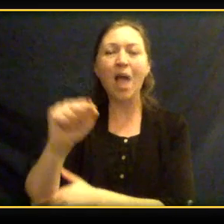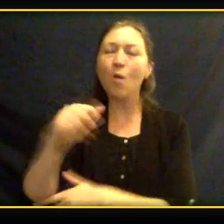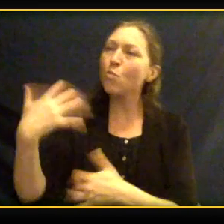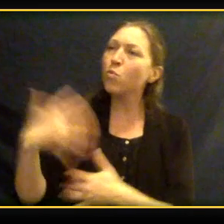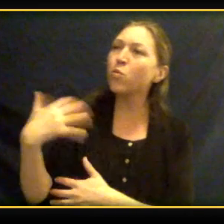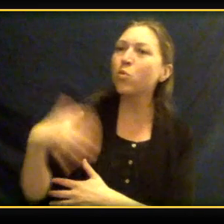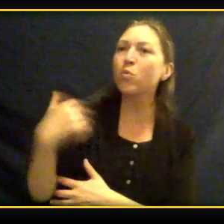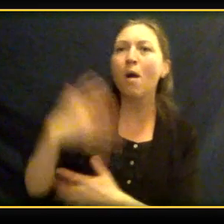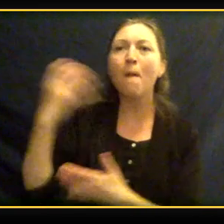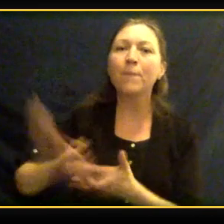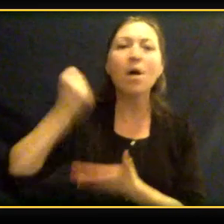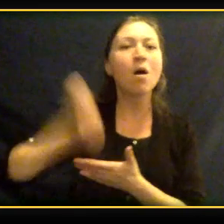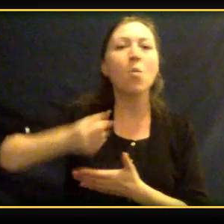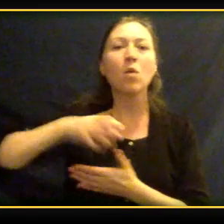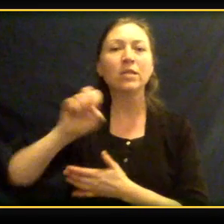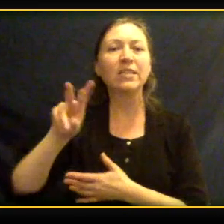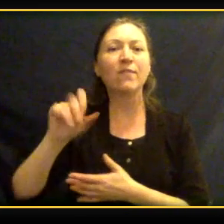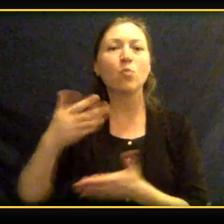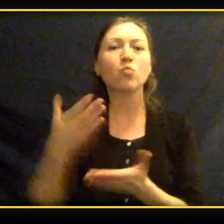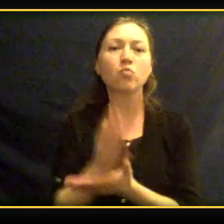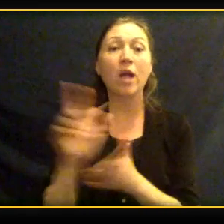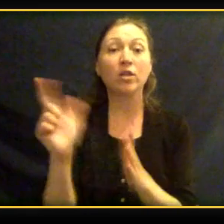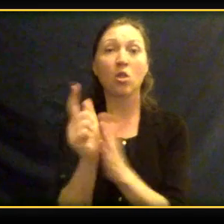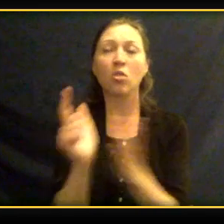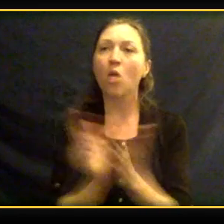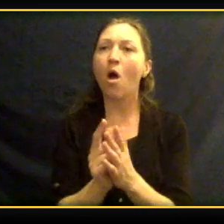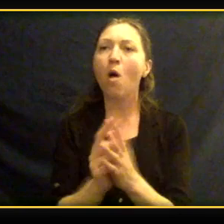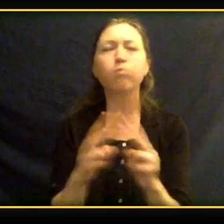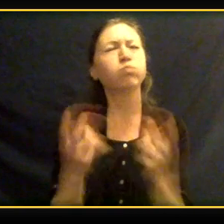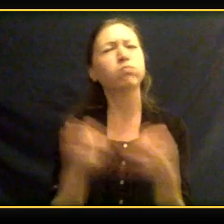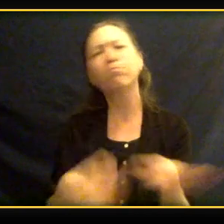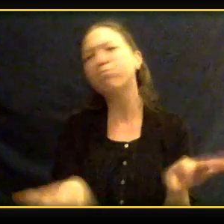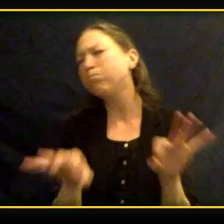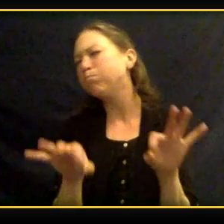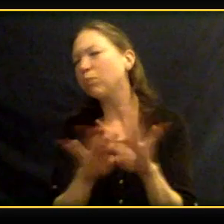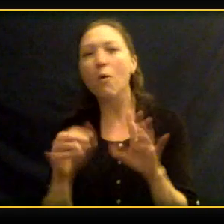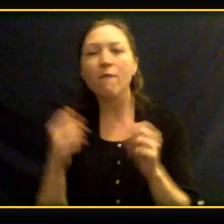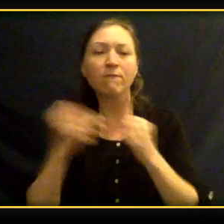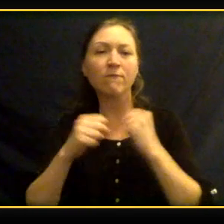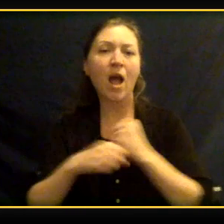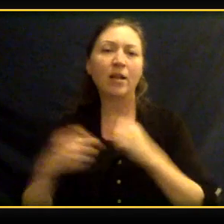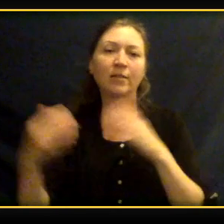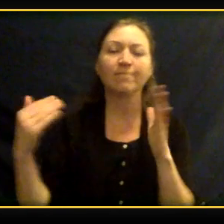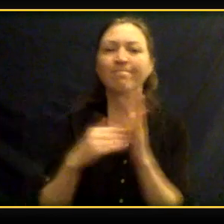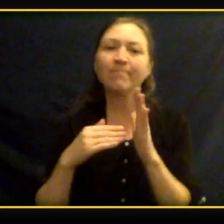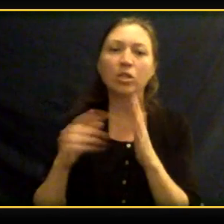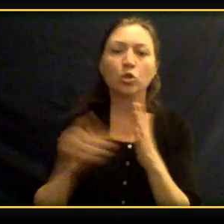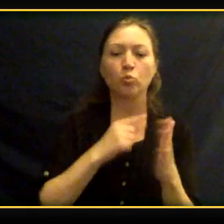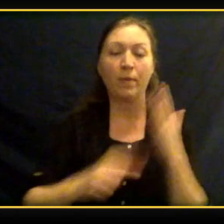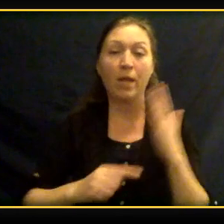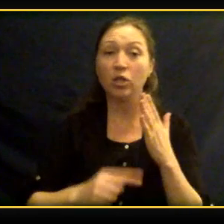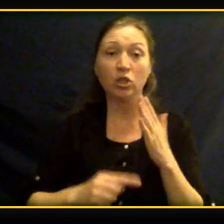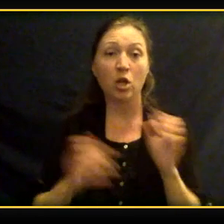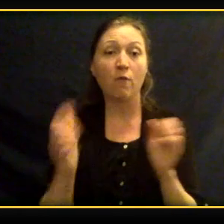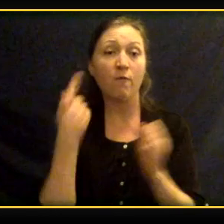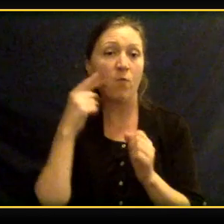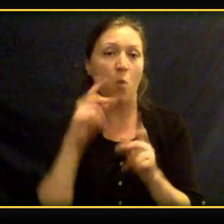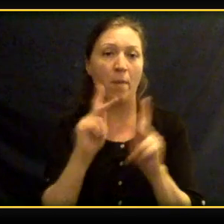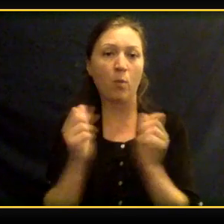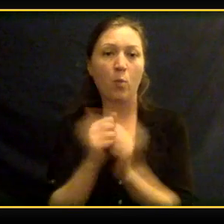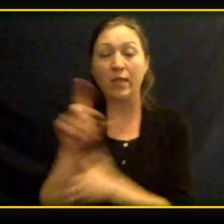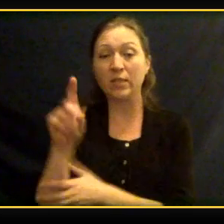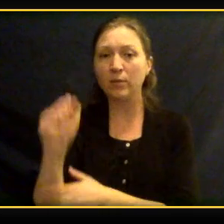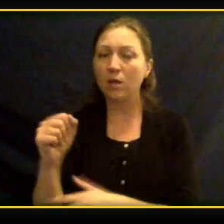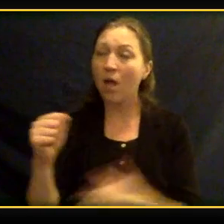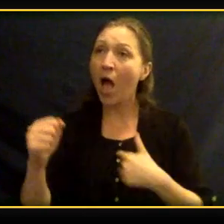law that continues to be crucial in the fight against discrimination of people with disabilities. I'm grateful for